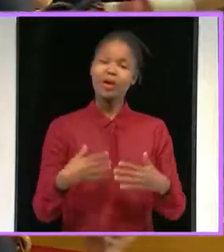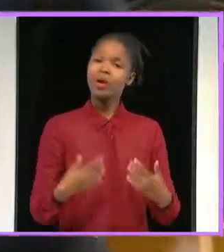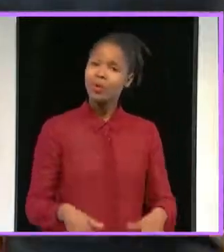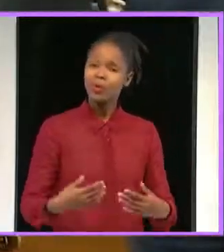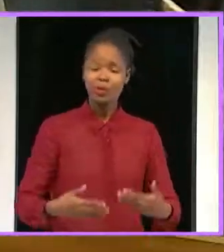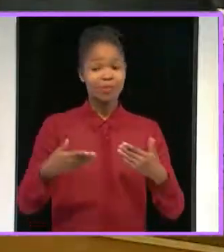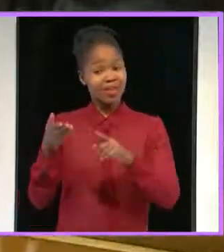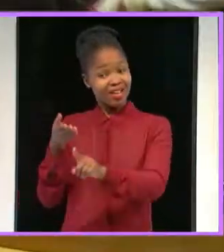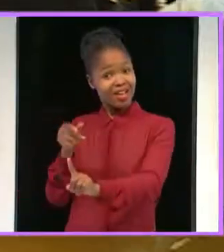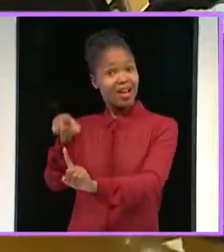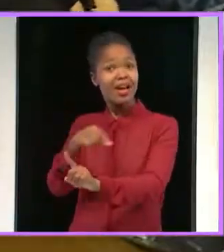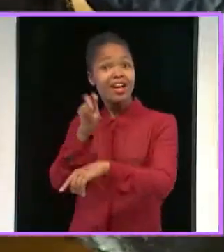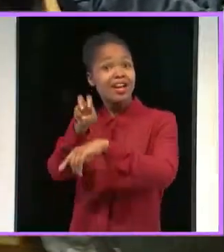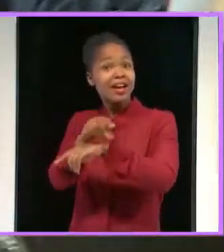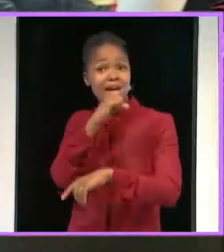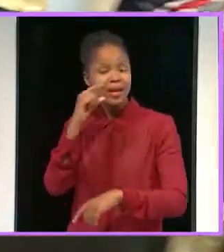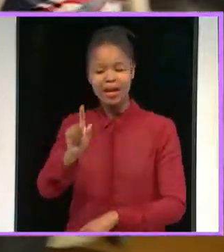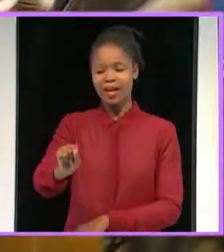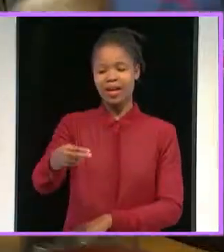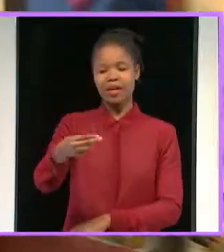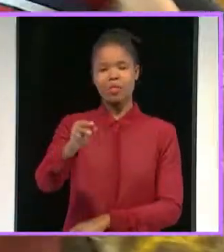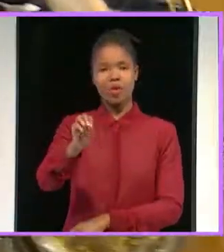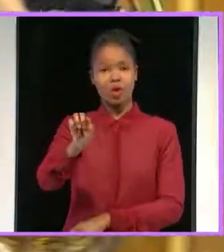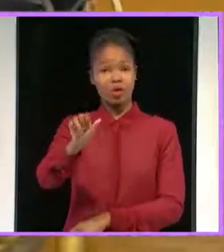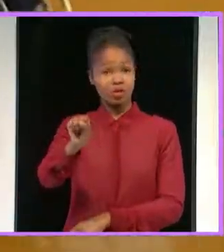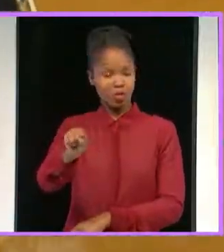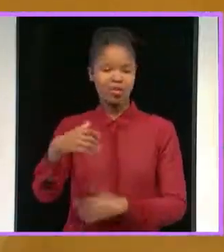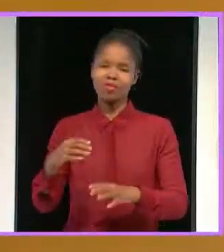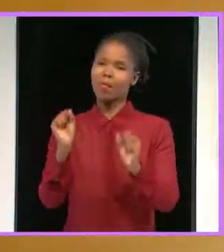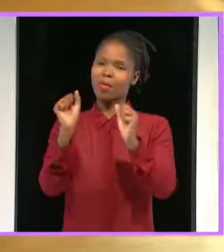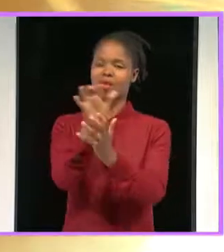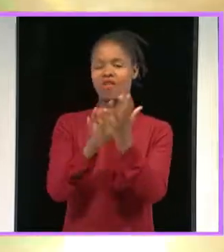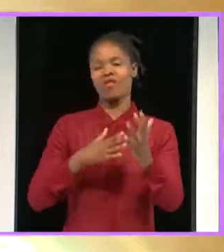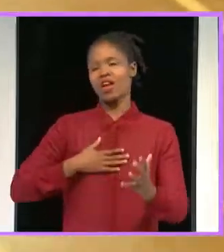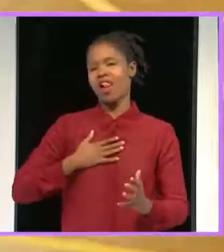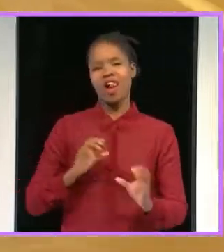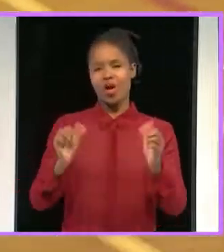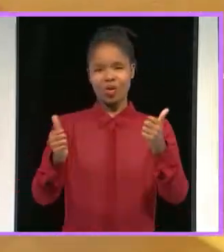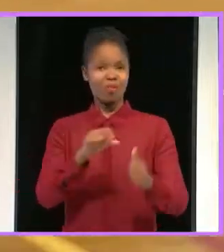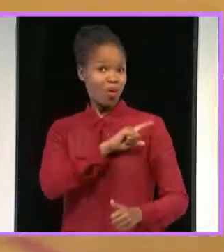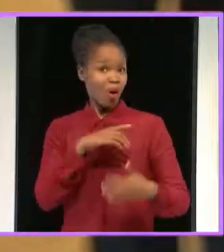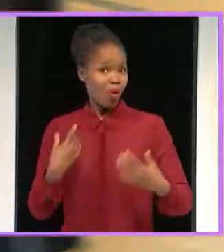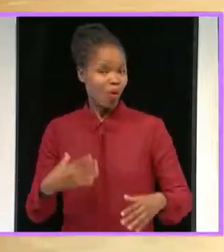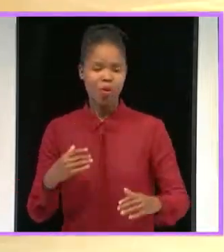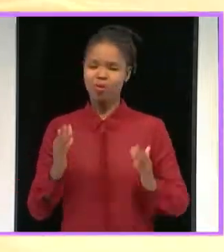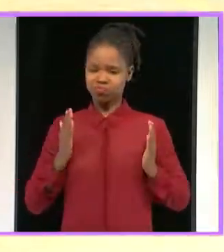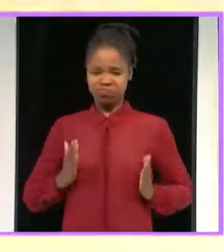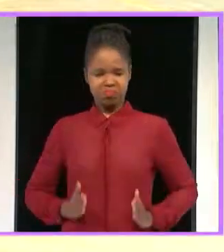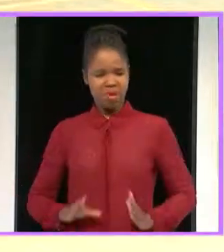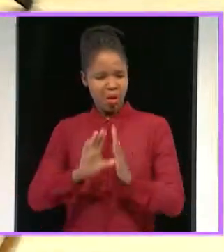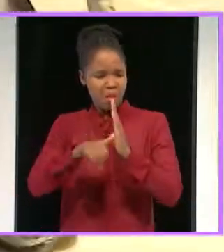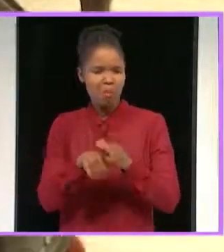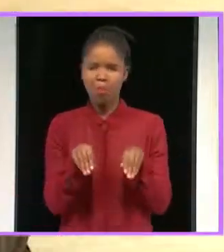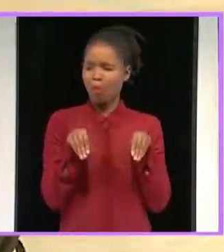is Thomas. He calls himself Mongezi Mapena, but this is our feel-good story, man. This guy decided that he's not going to loiter around at the